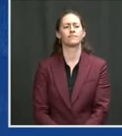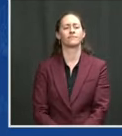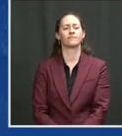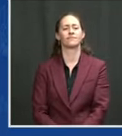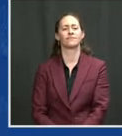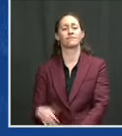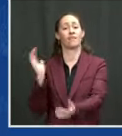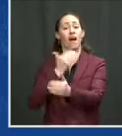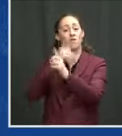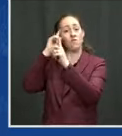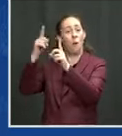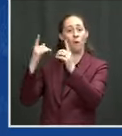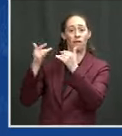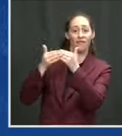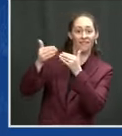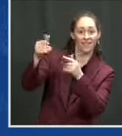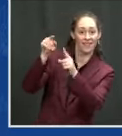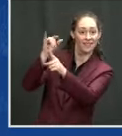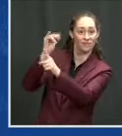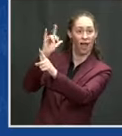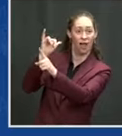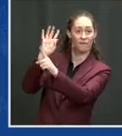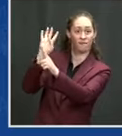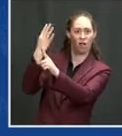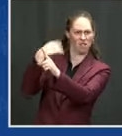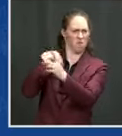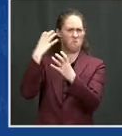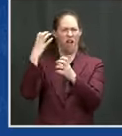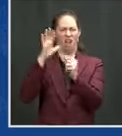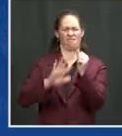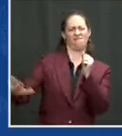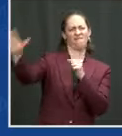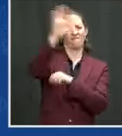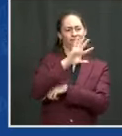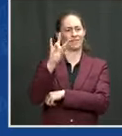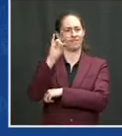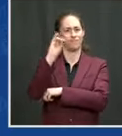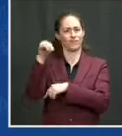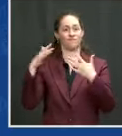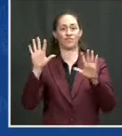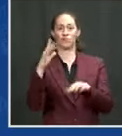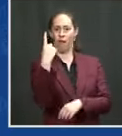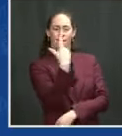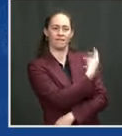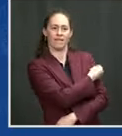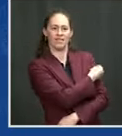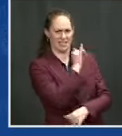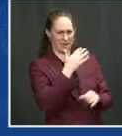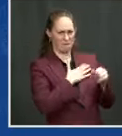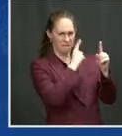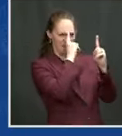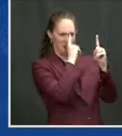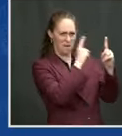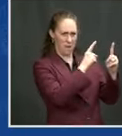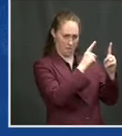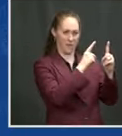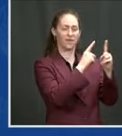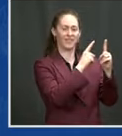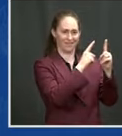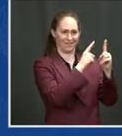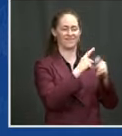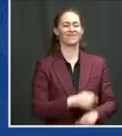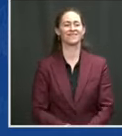have 70 percent of adult Americans with at least one shot and 160 million Americans fully vaccinated. And that's a